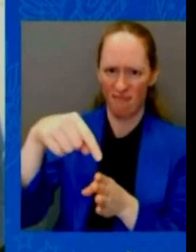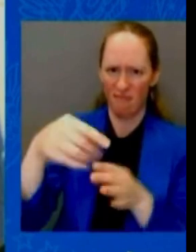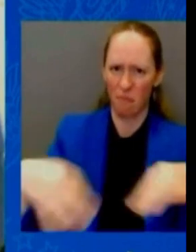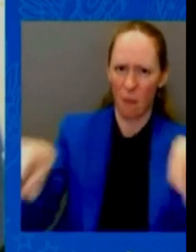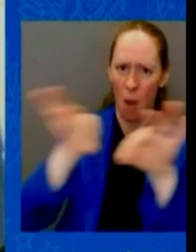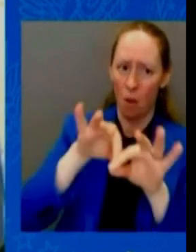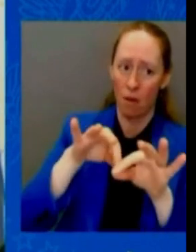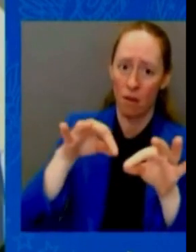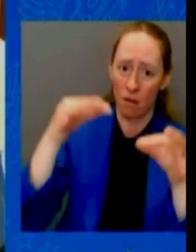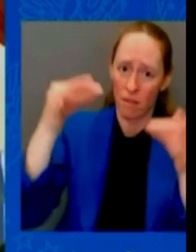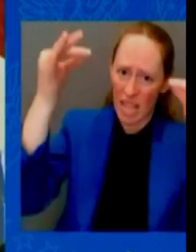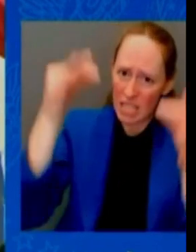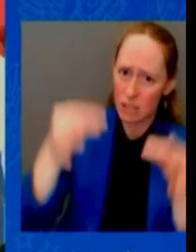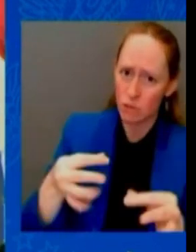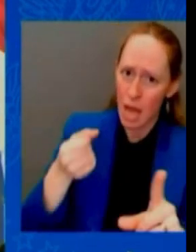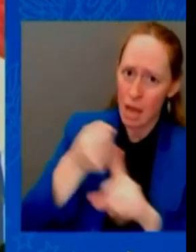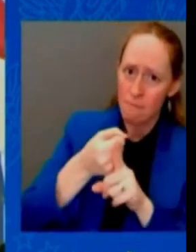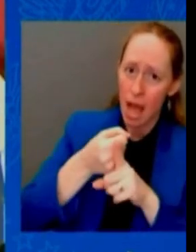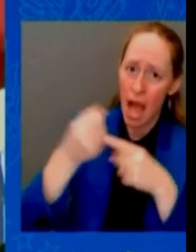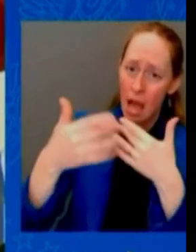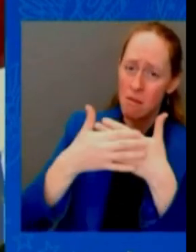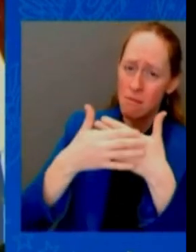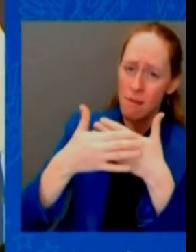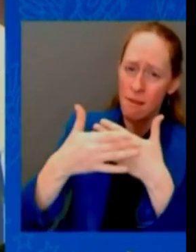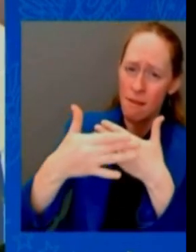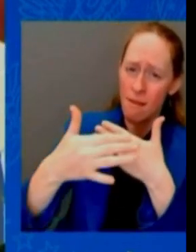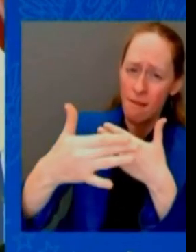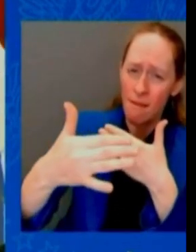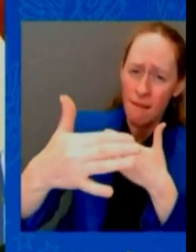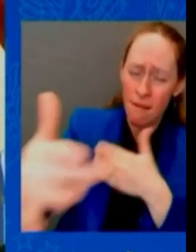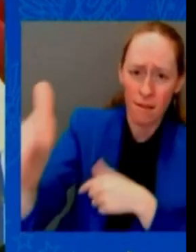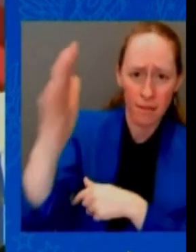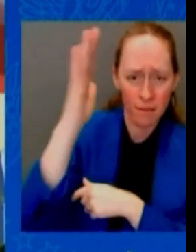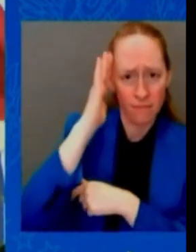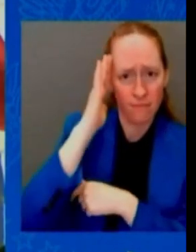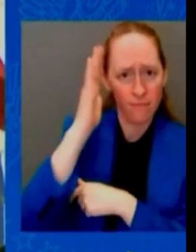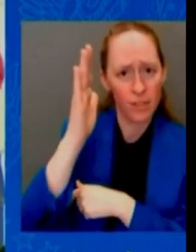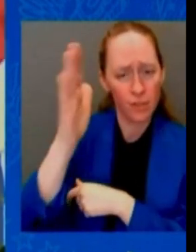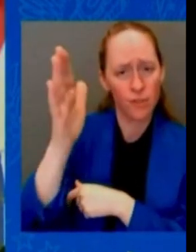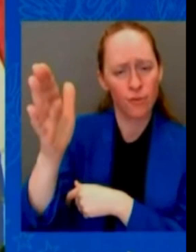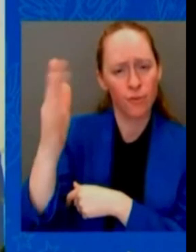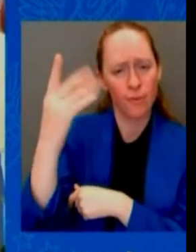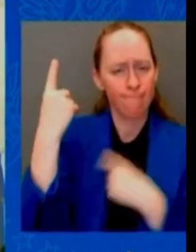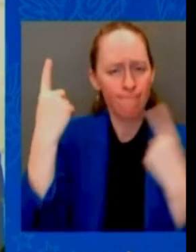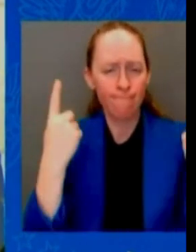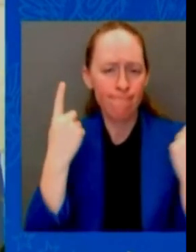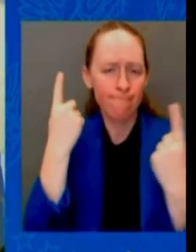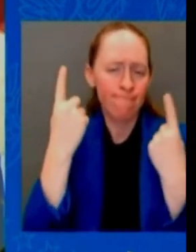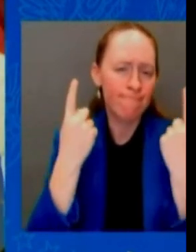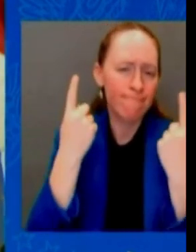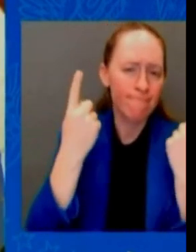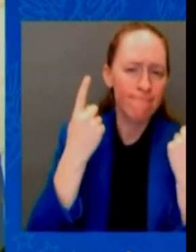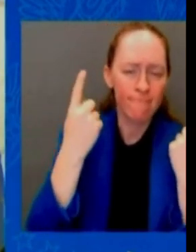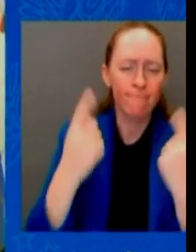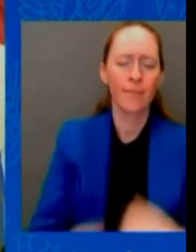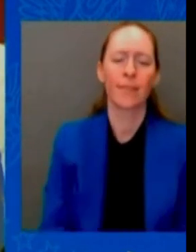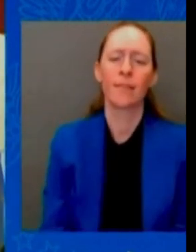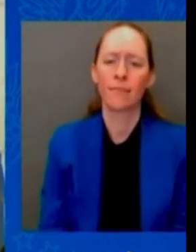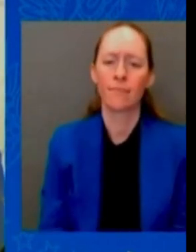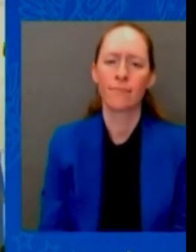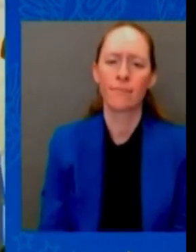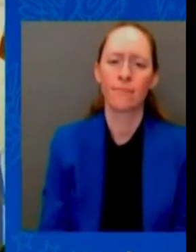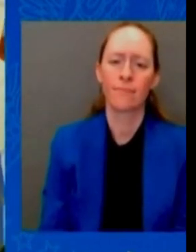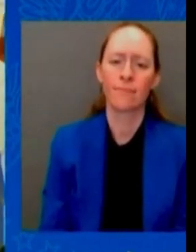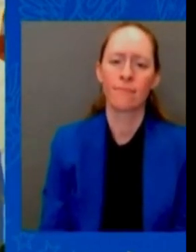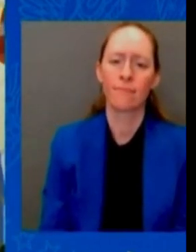come. And the United States could not ask for a better partner in this work than France. For